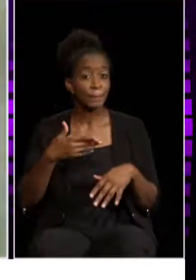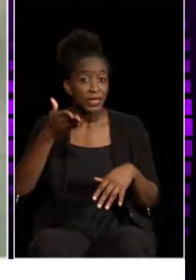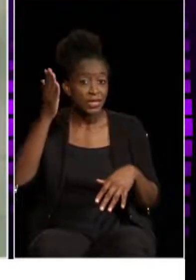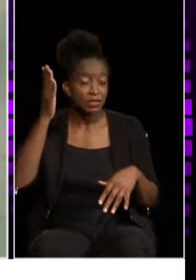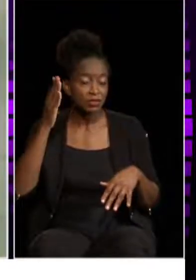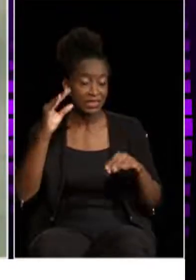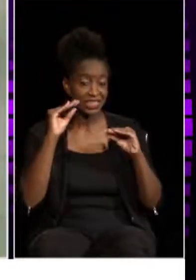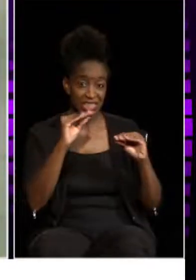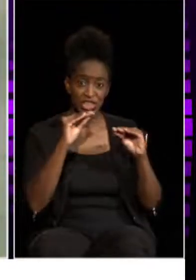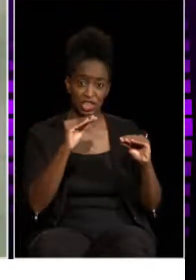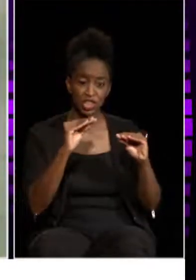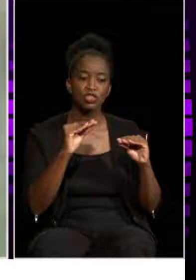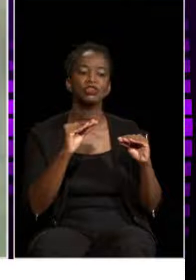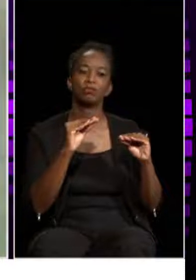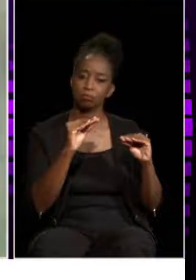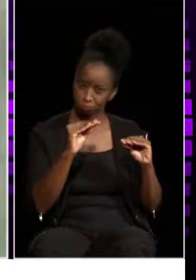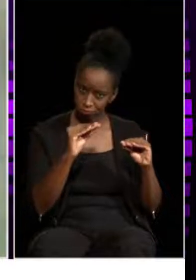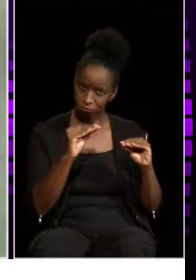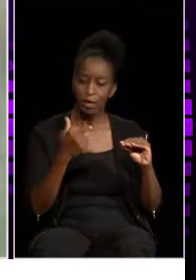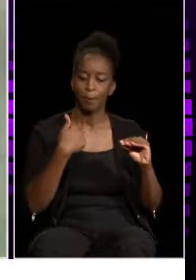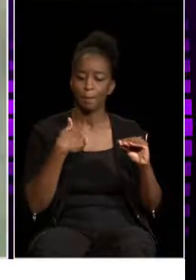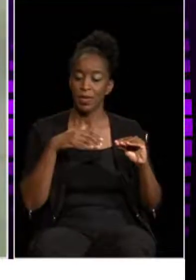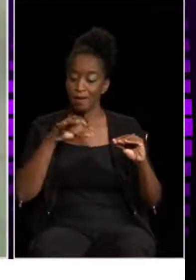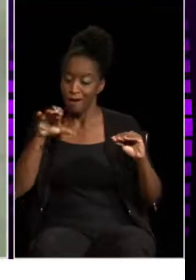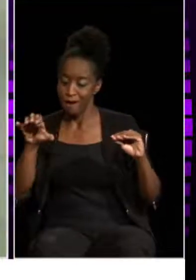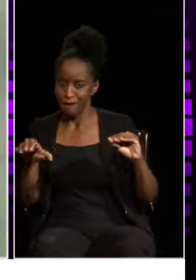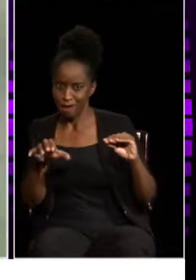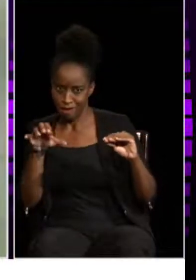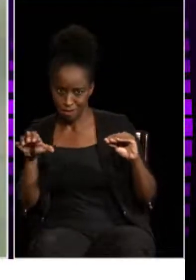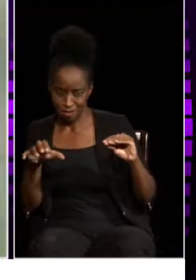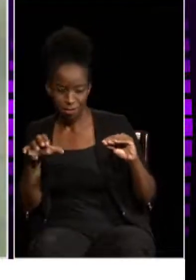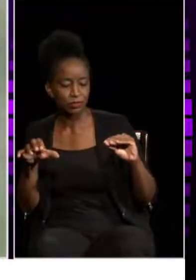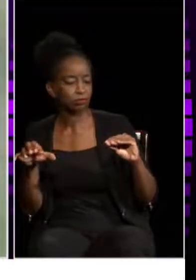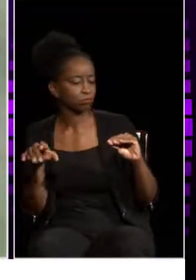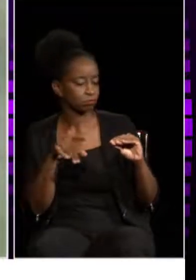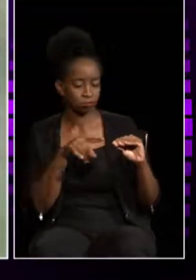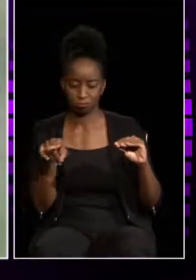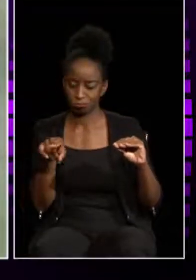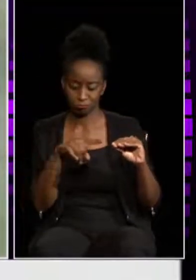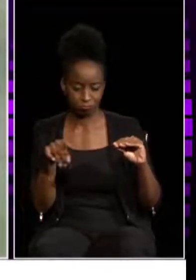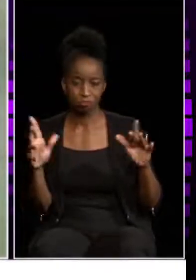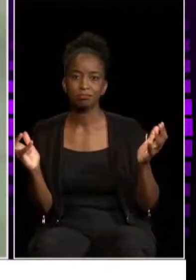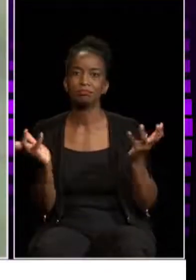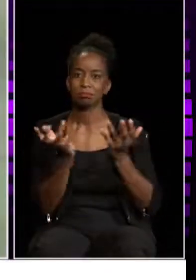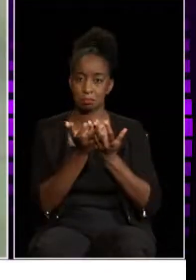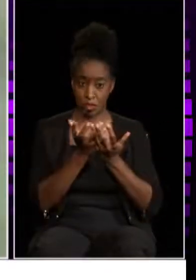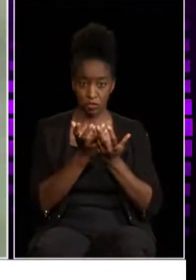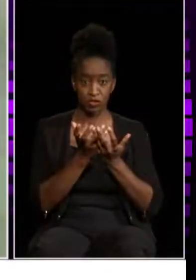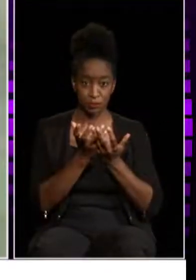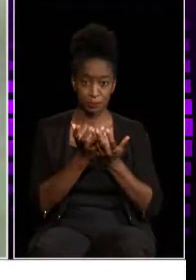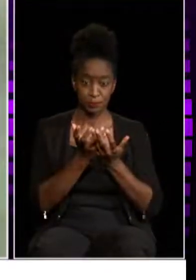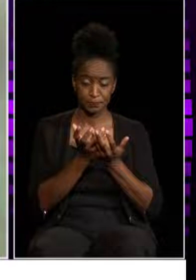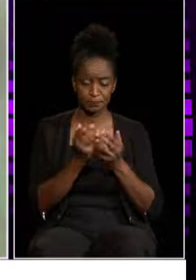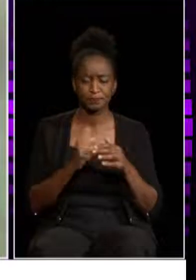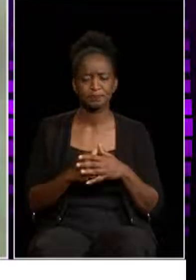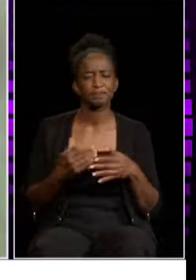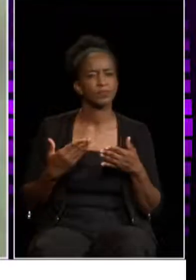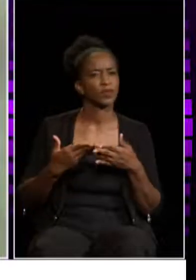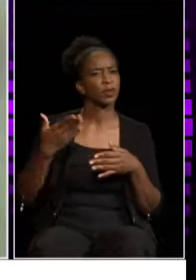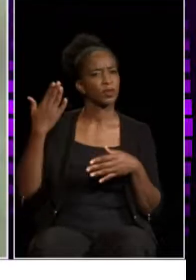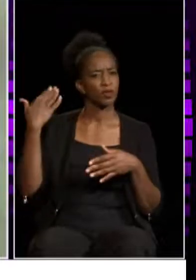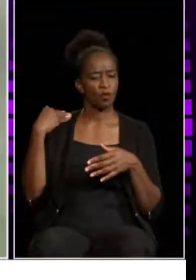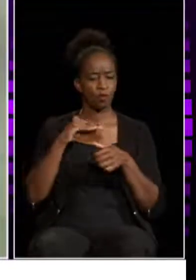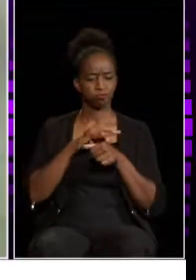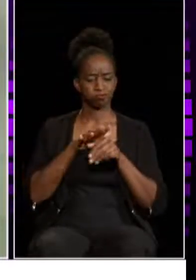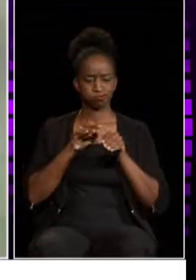So yes, important. I remember coming out of the first COVID cycle, we had a